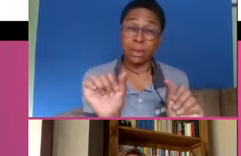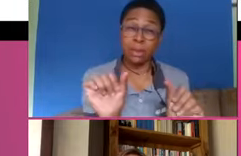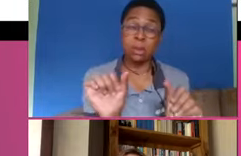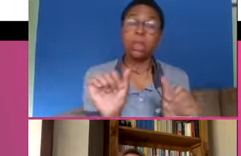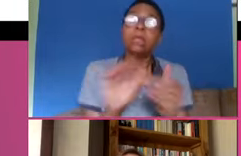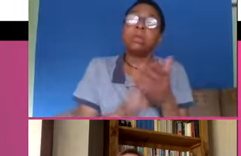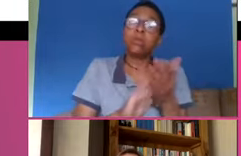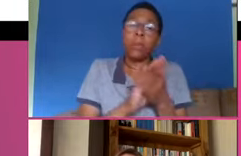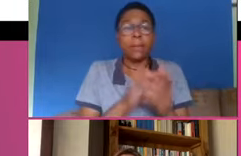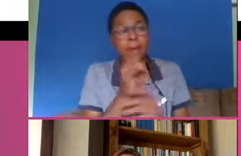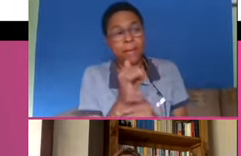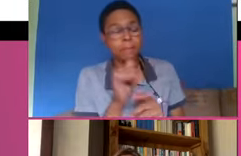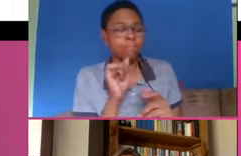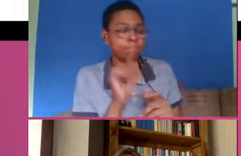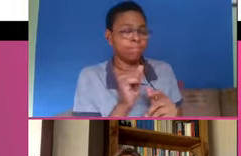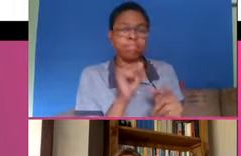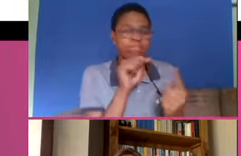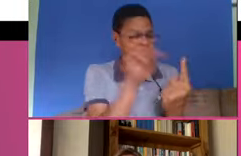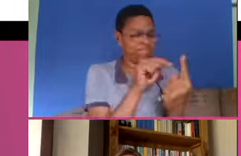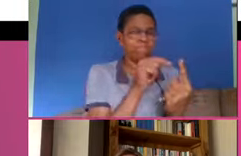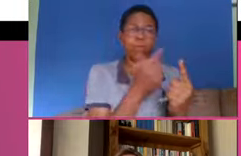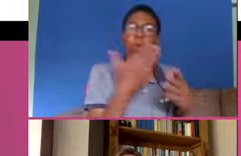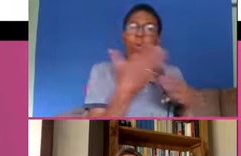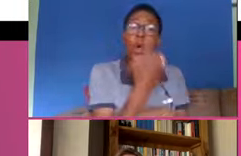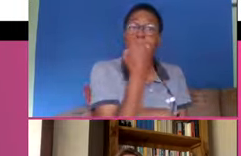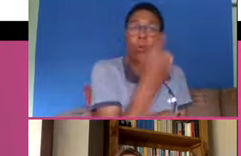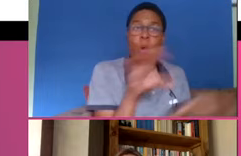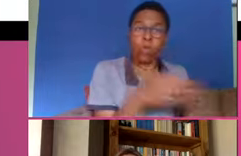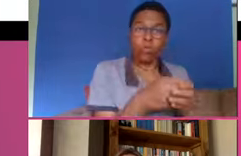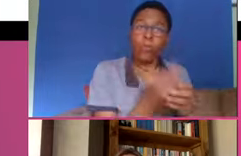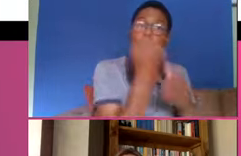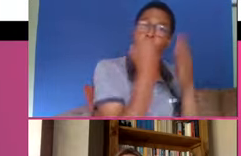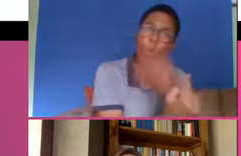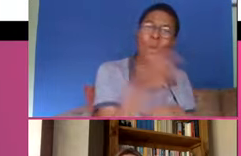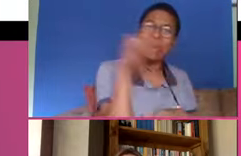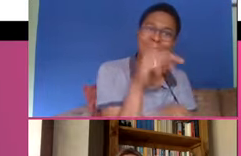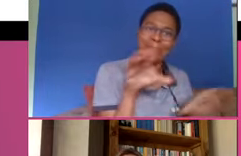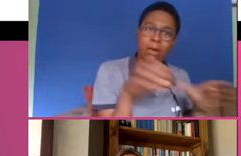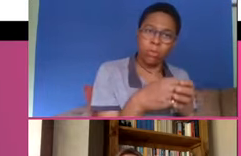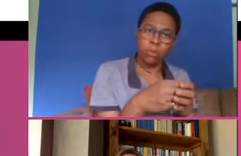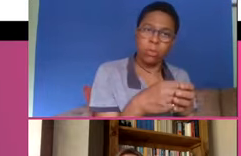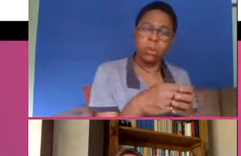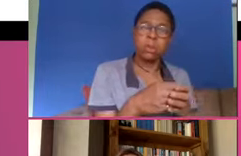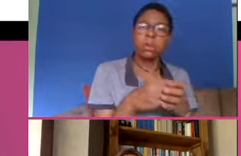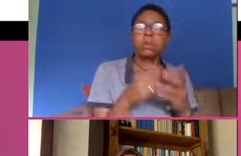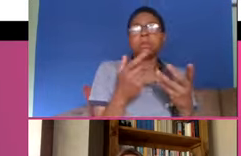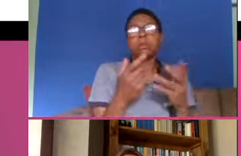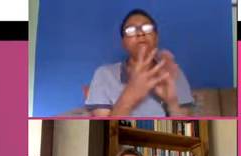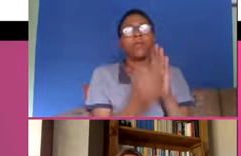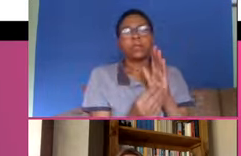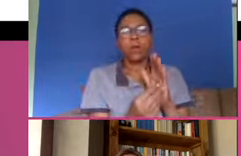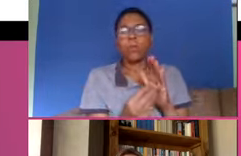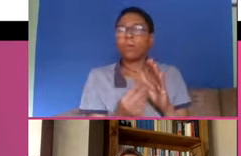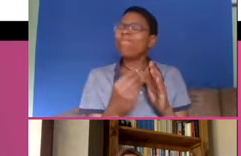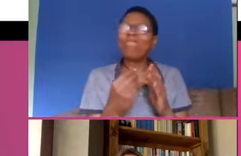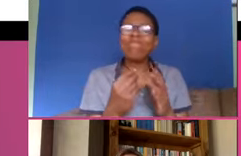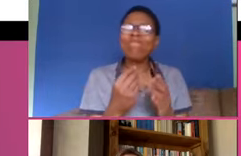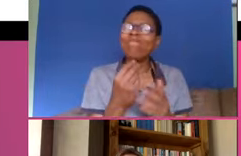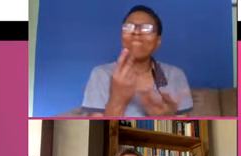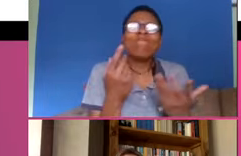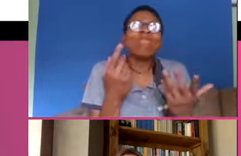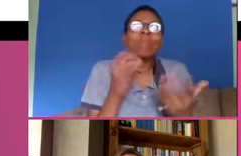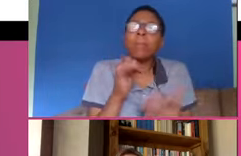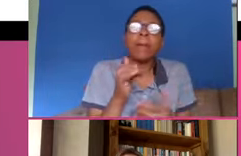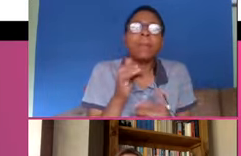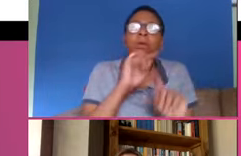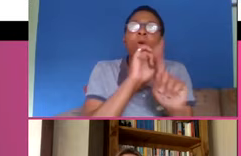each person works with only a few others. For example, where social distancing may be impractical due to the degree